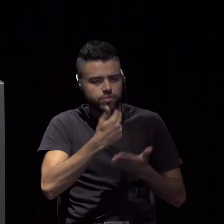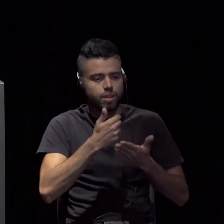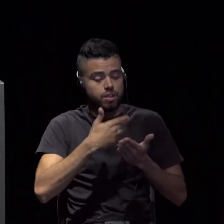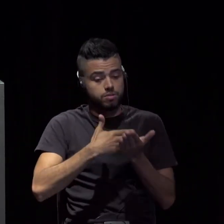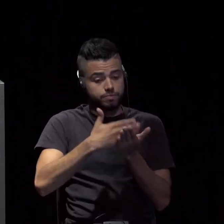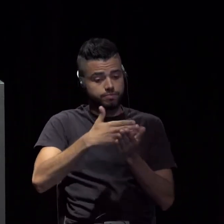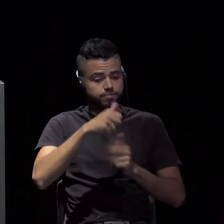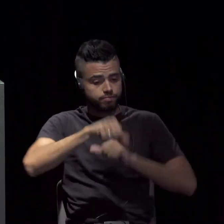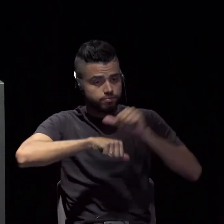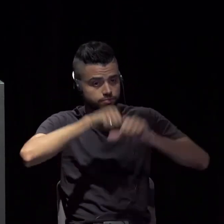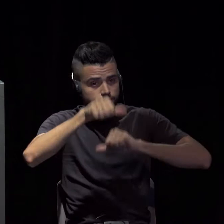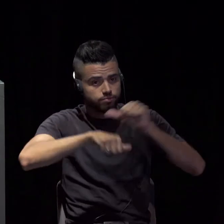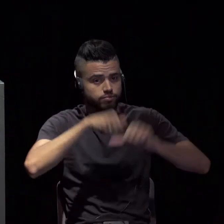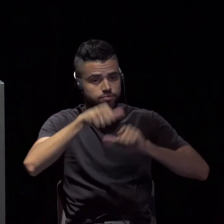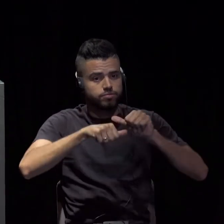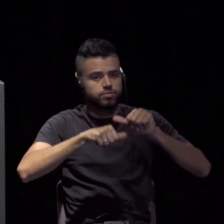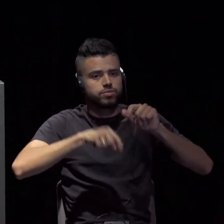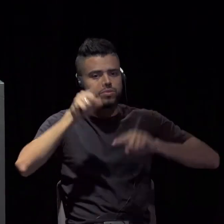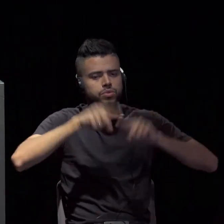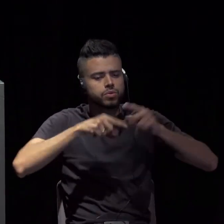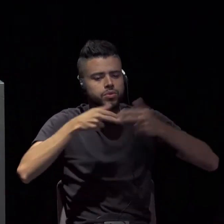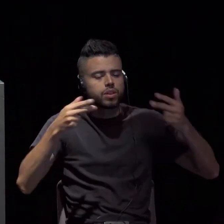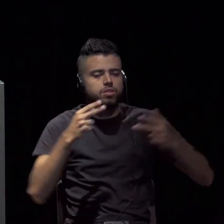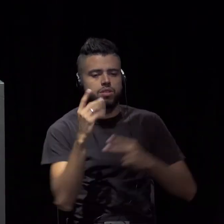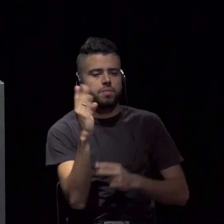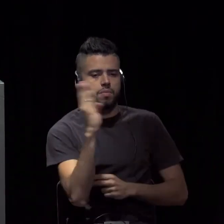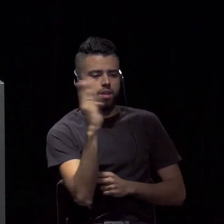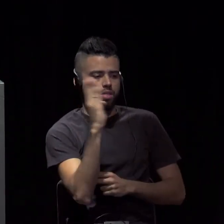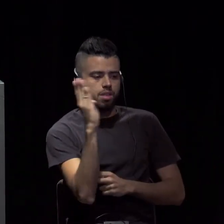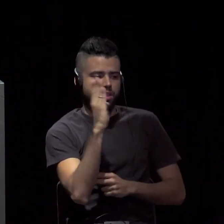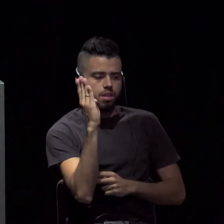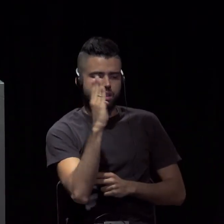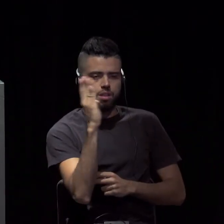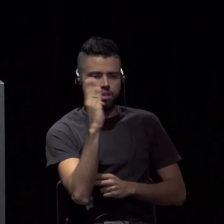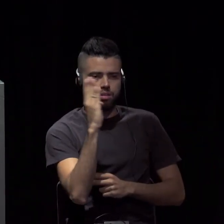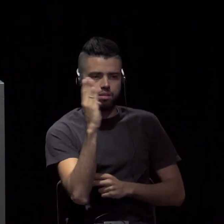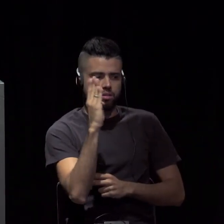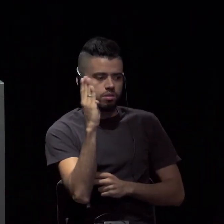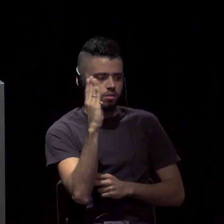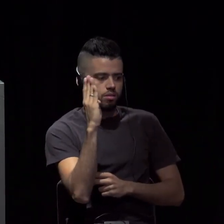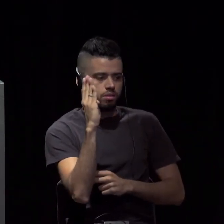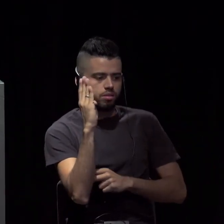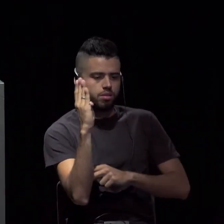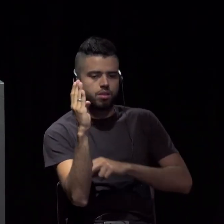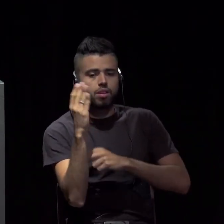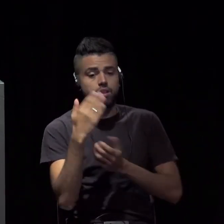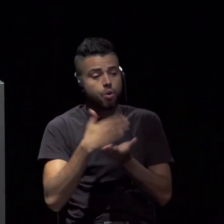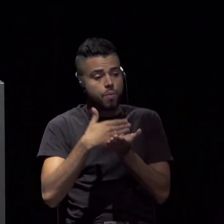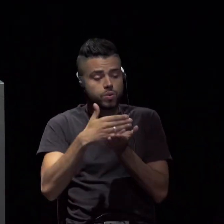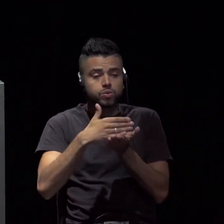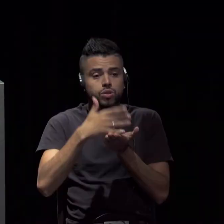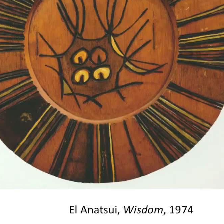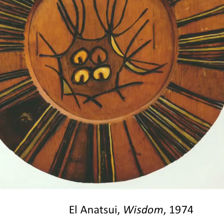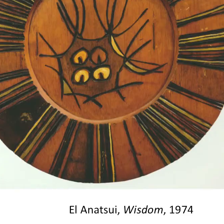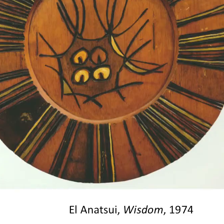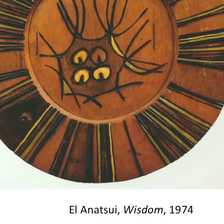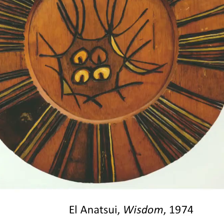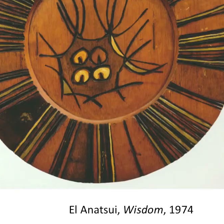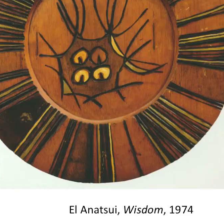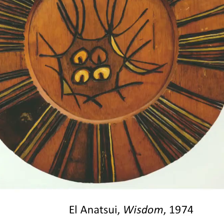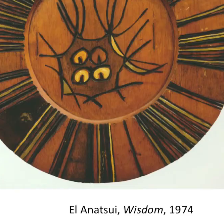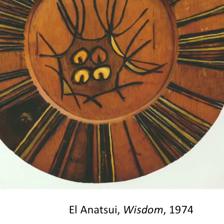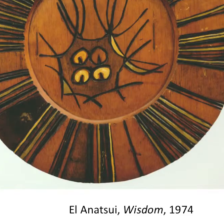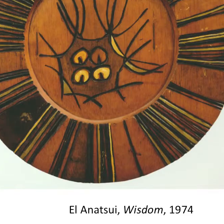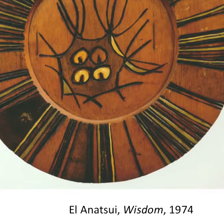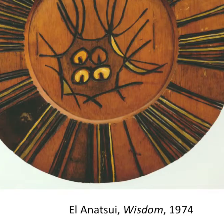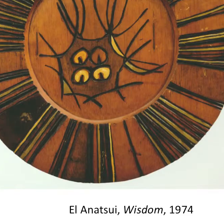commercial display, into round, wall-bound relief sculpture. In